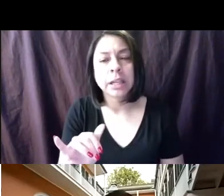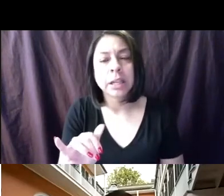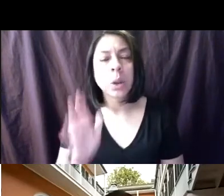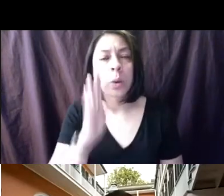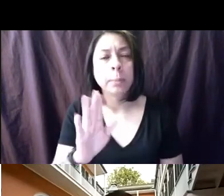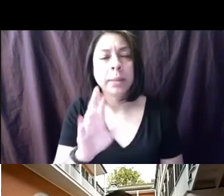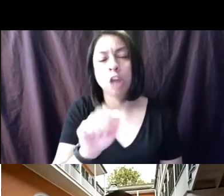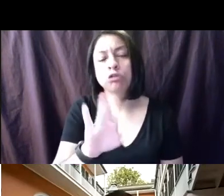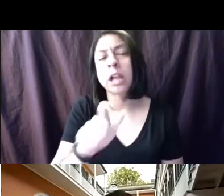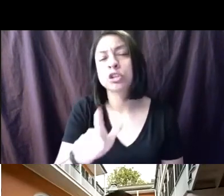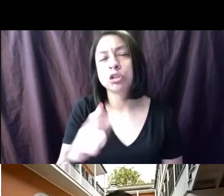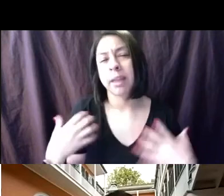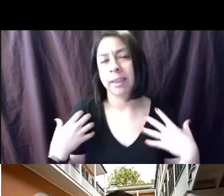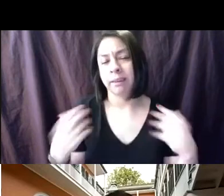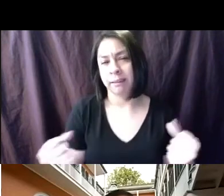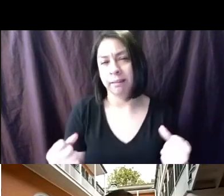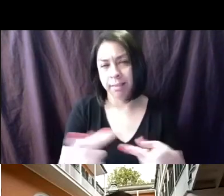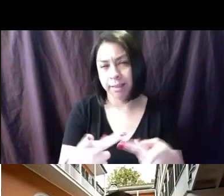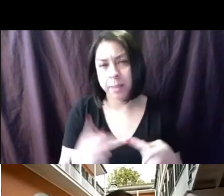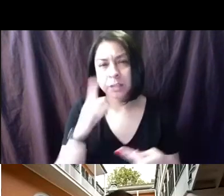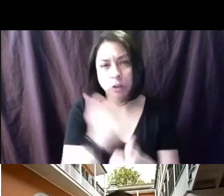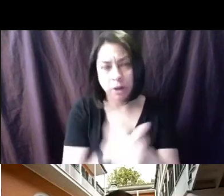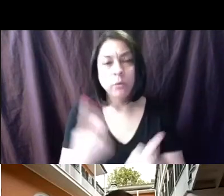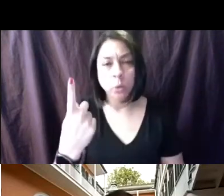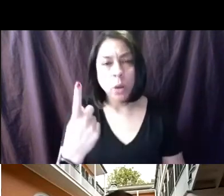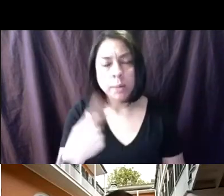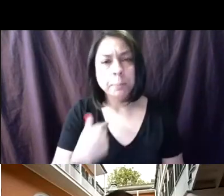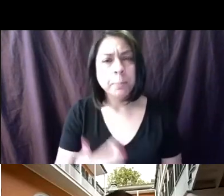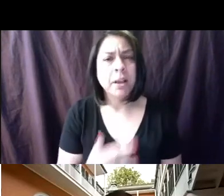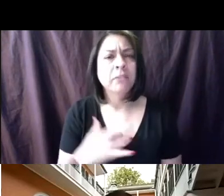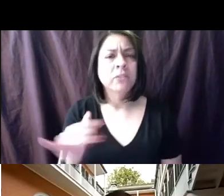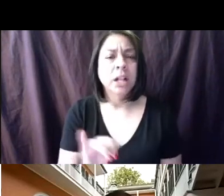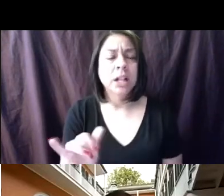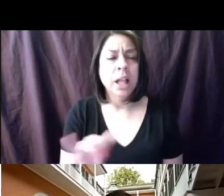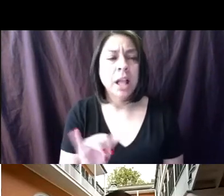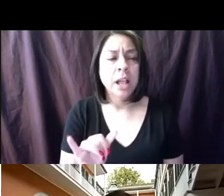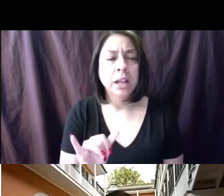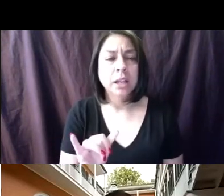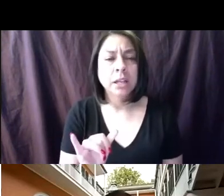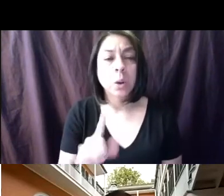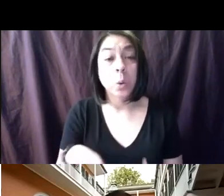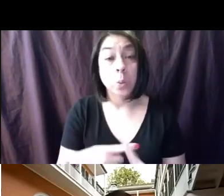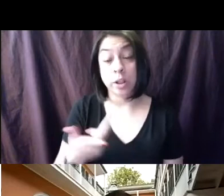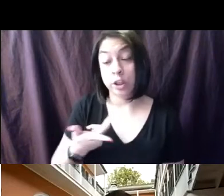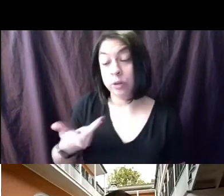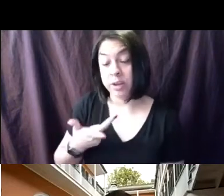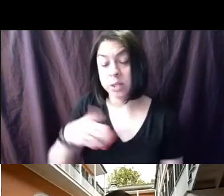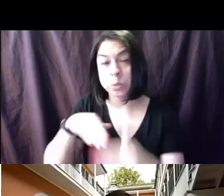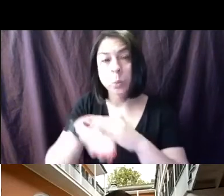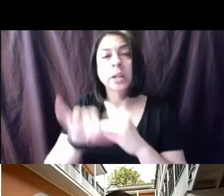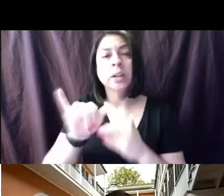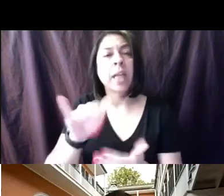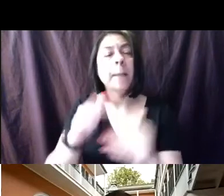healing location for everybody. I felt like when the three of us went into that building,